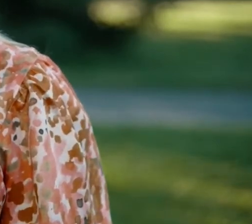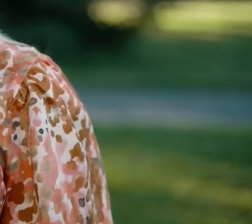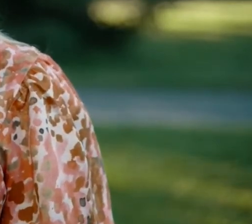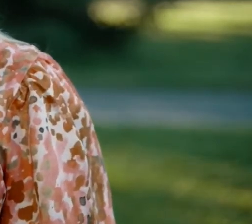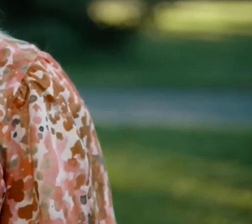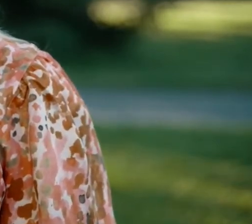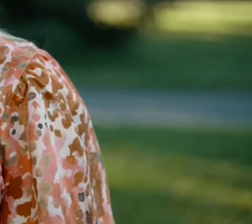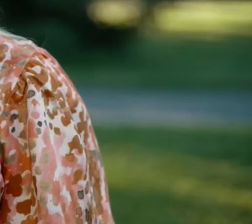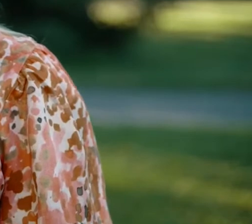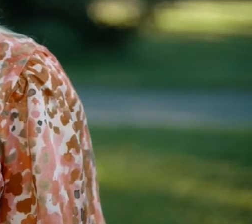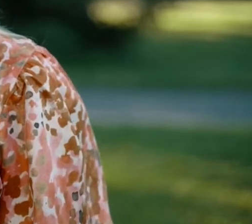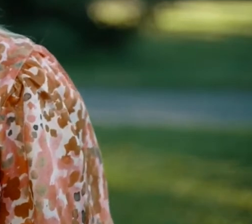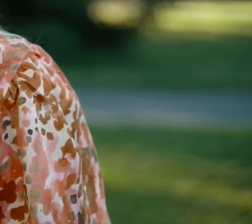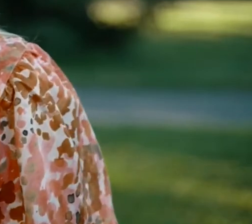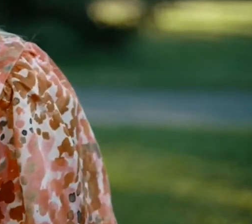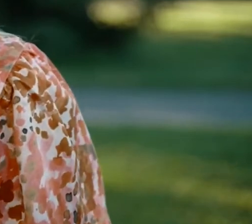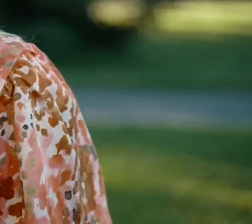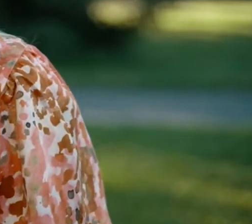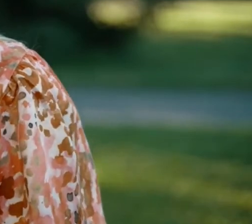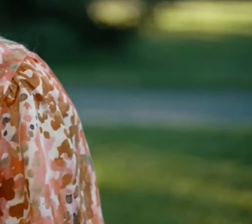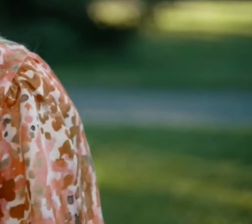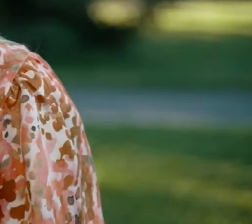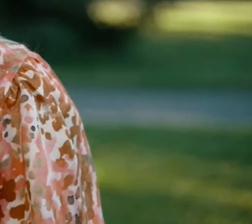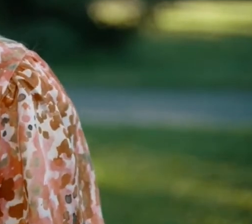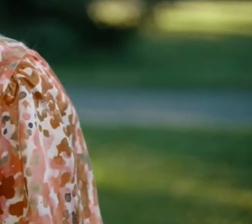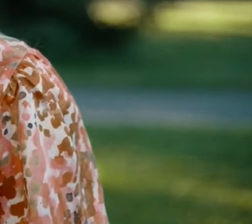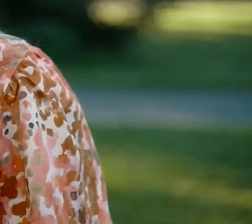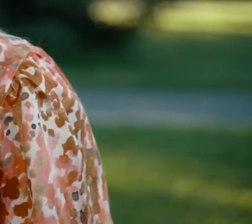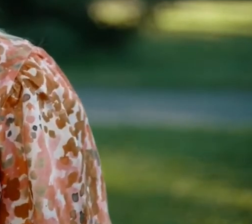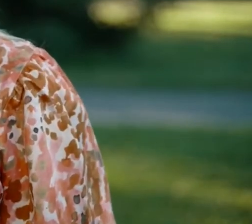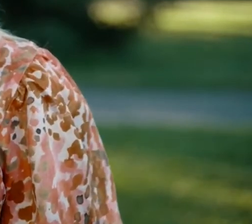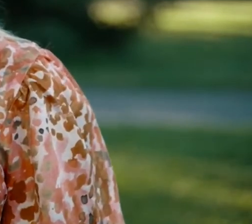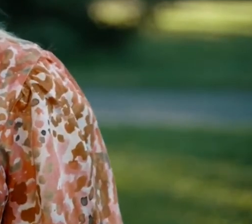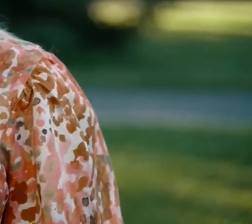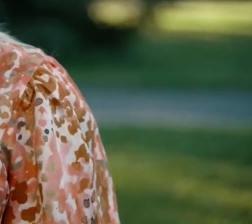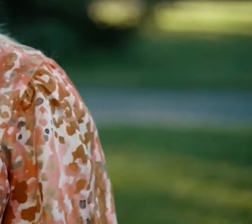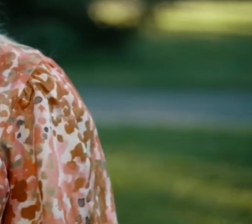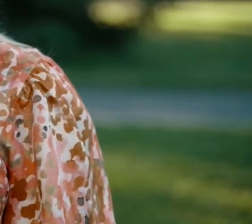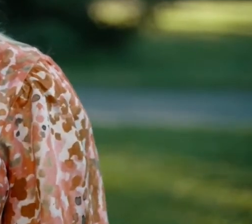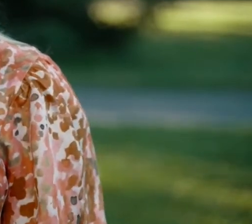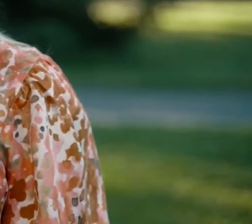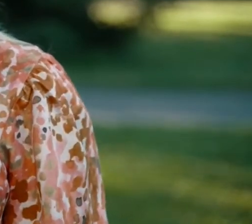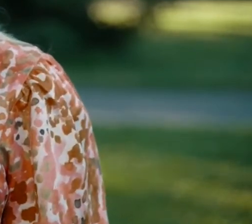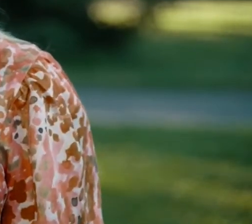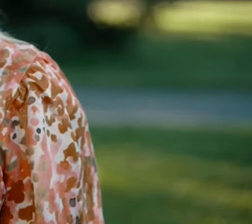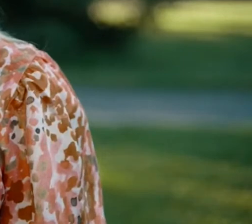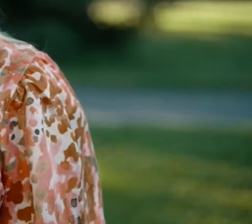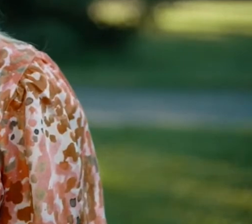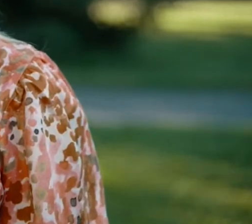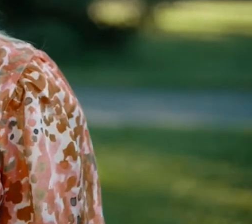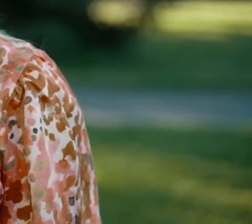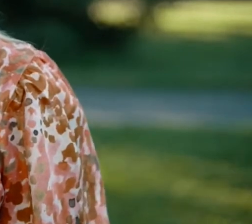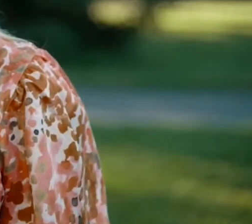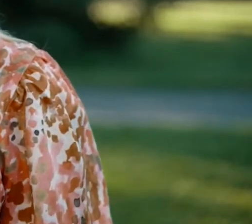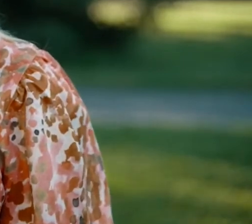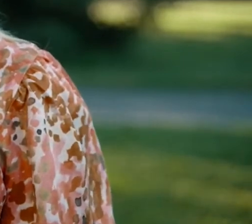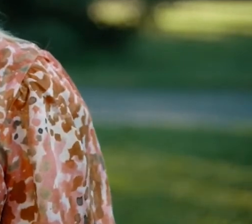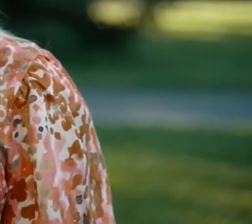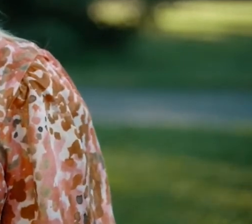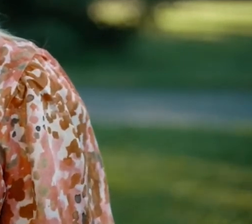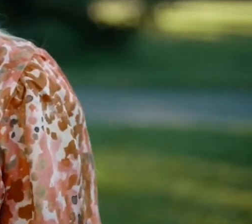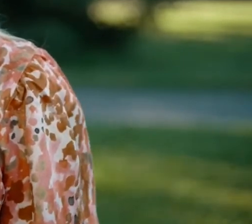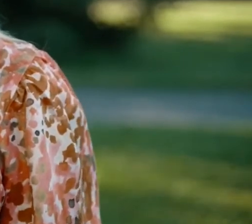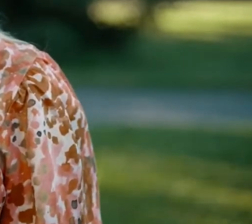indisputable. That is why we need to make sure that visiting nature and green areas is possible for everyone and